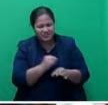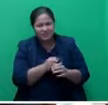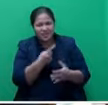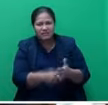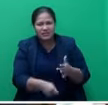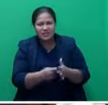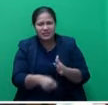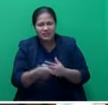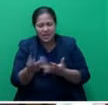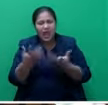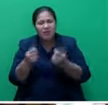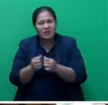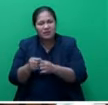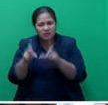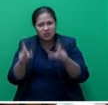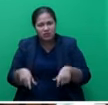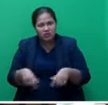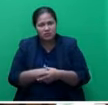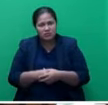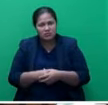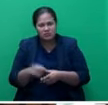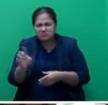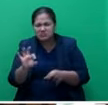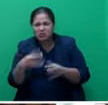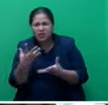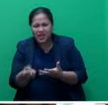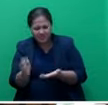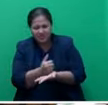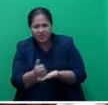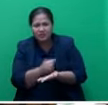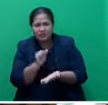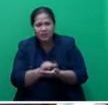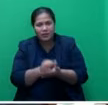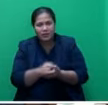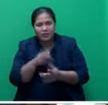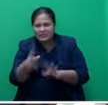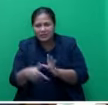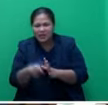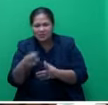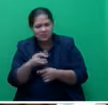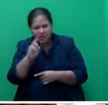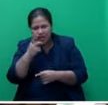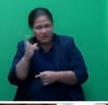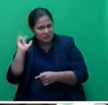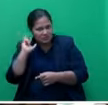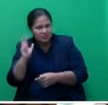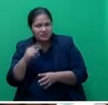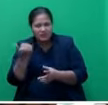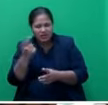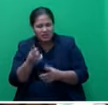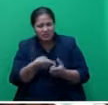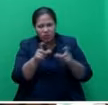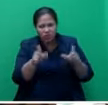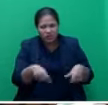of review hear? You have not gone into those statistics. Sometimes the tax court hardly hears any cases. Yet we have a specialized